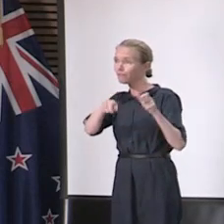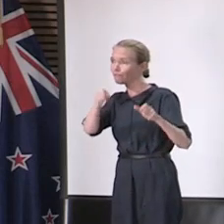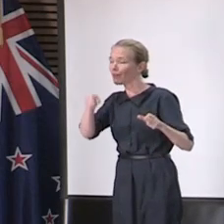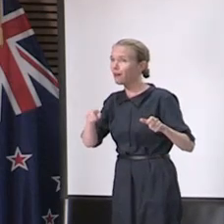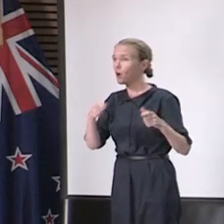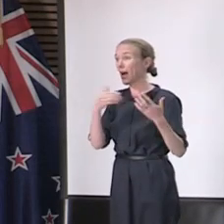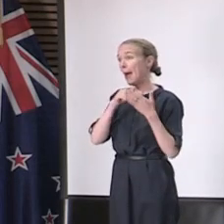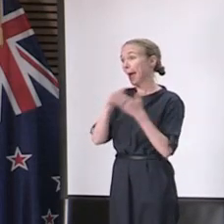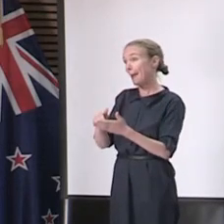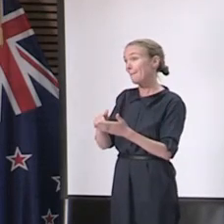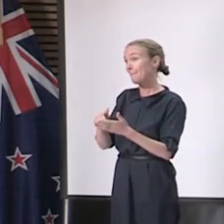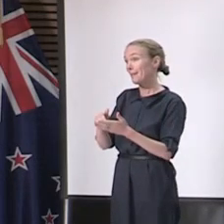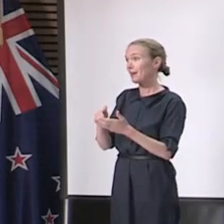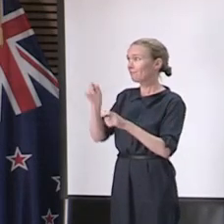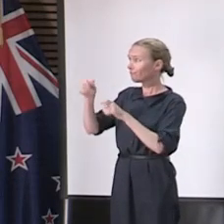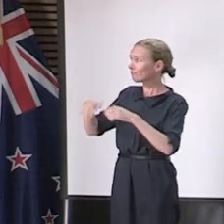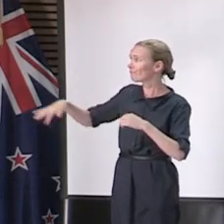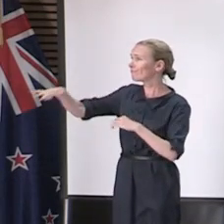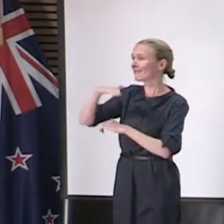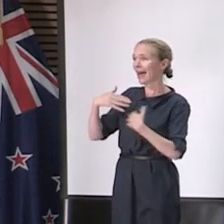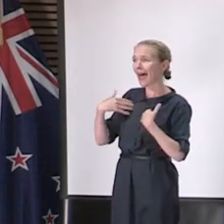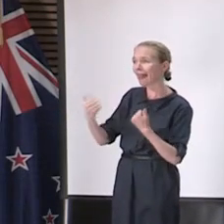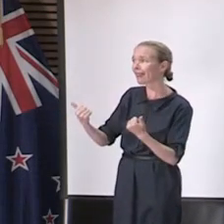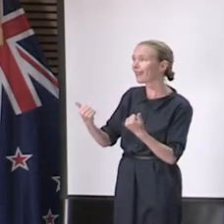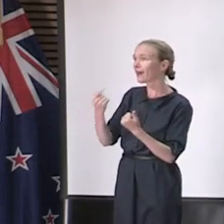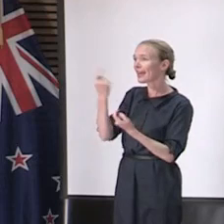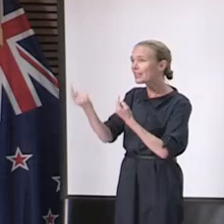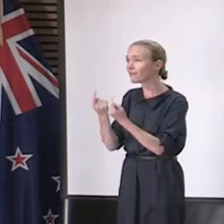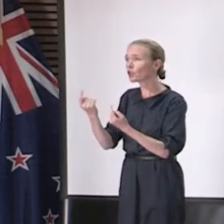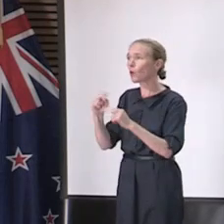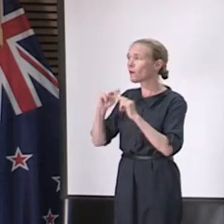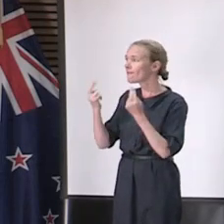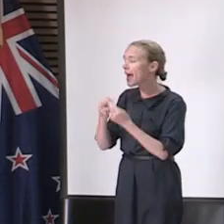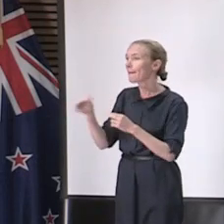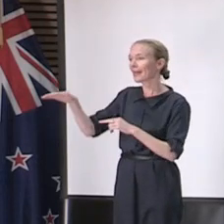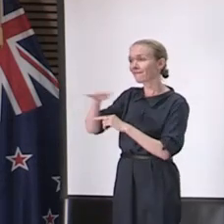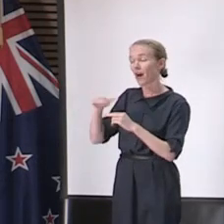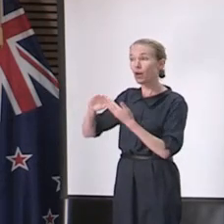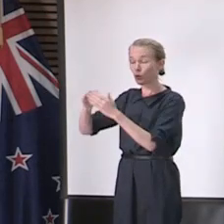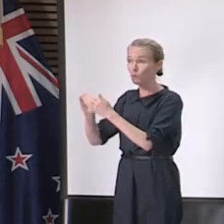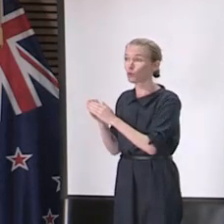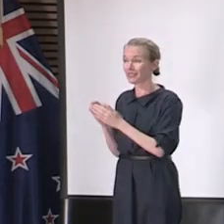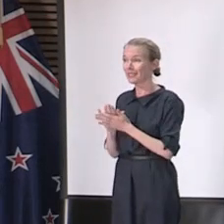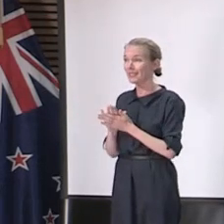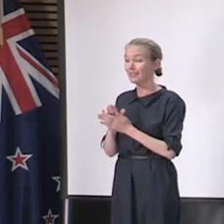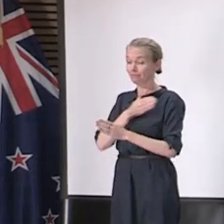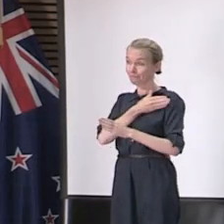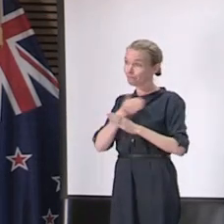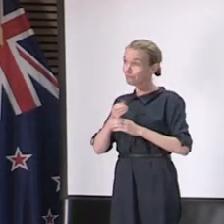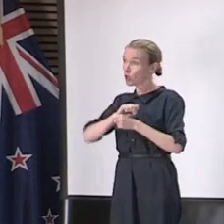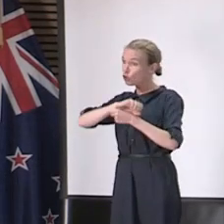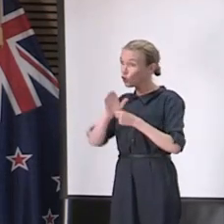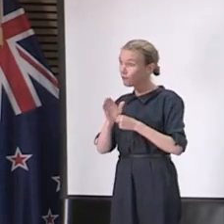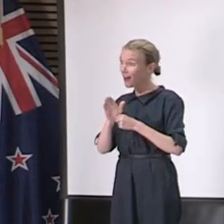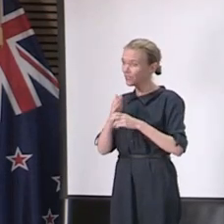health outcomes for individuals, our whānau and communities. And every day, nurses have played a critical role as part of our COVID